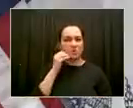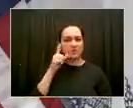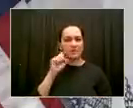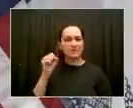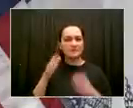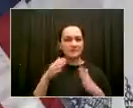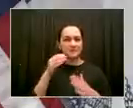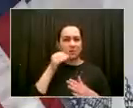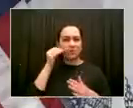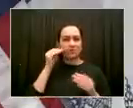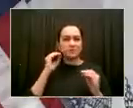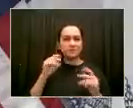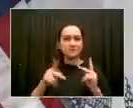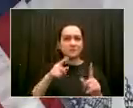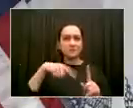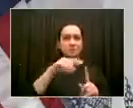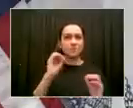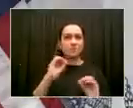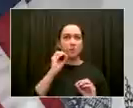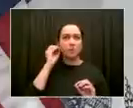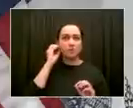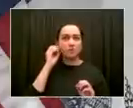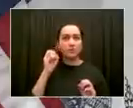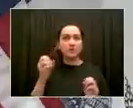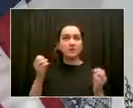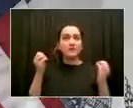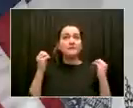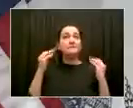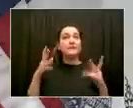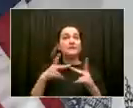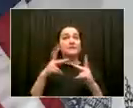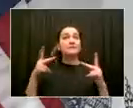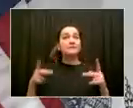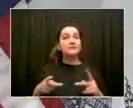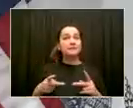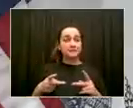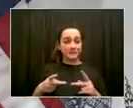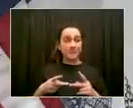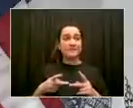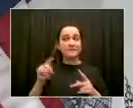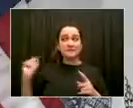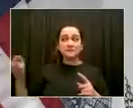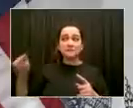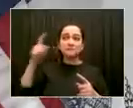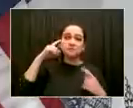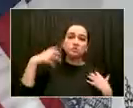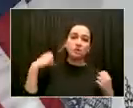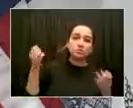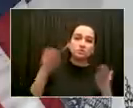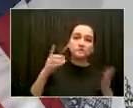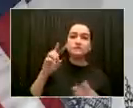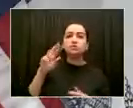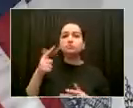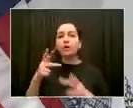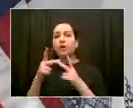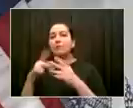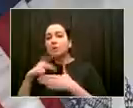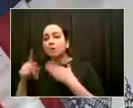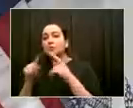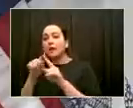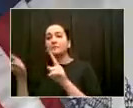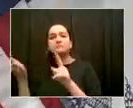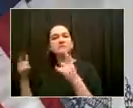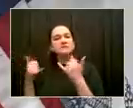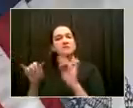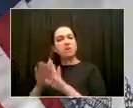in person, including health and hospitals and clinics that have been doing a lot to help homeless folks with substance